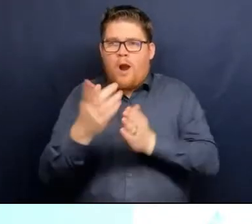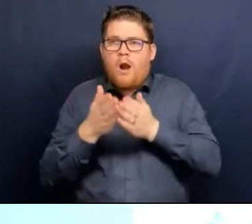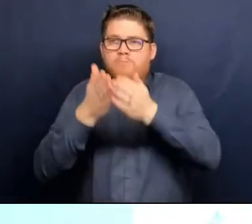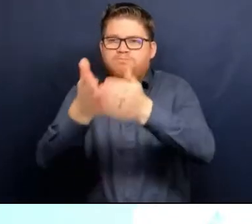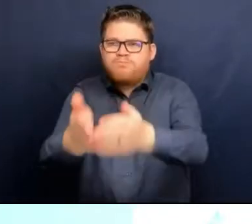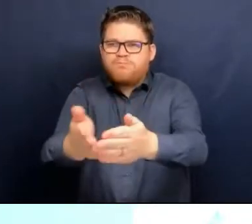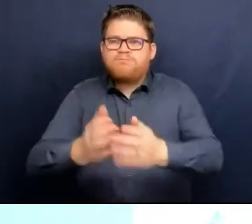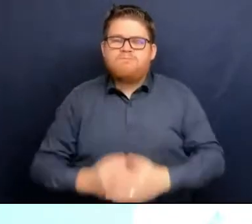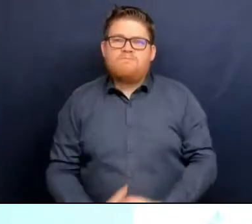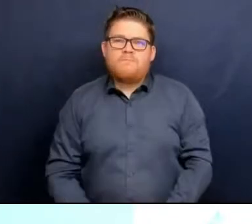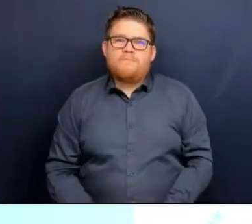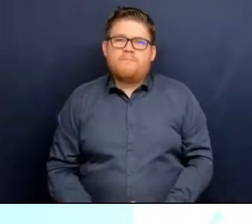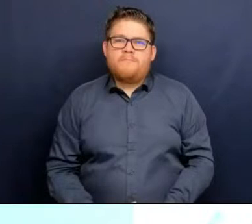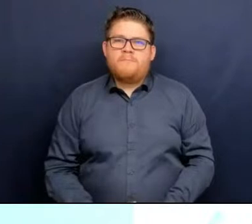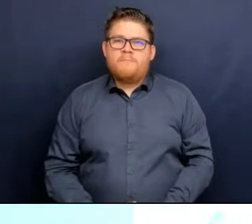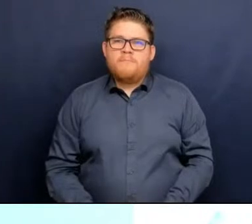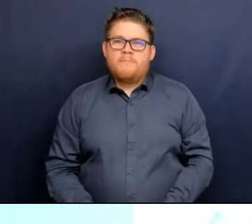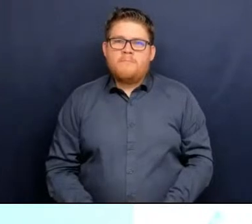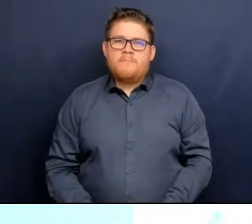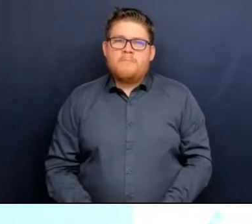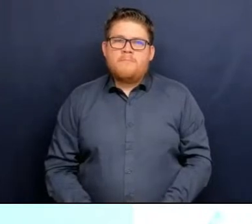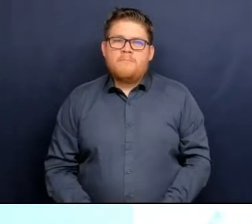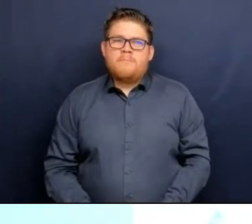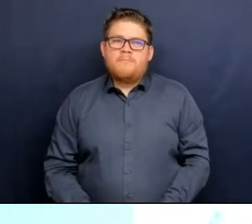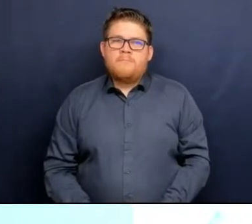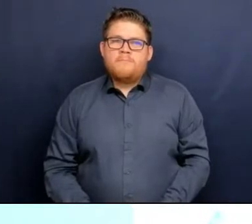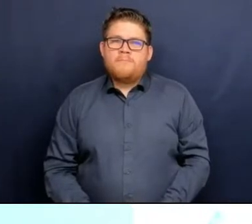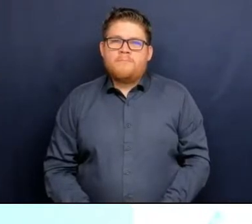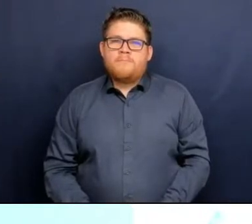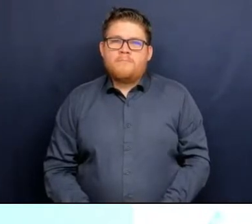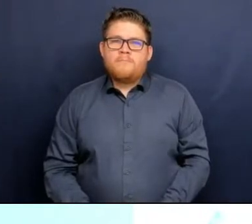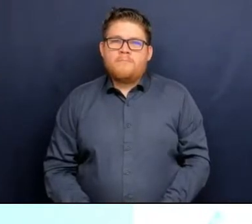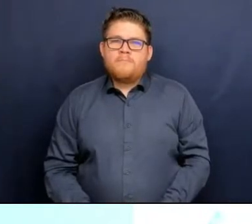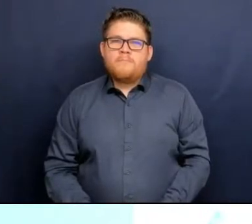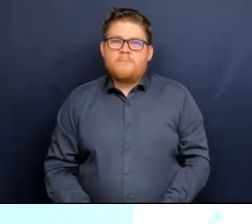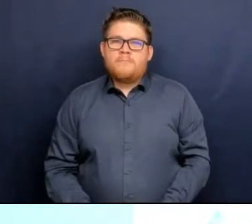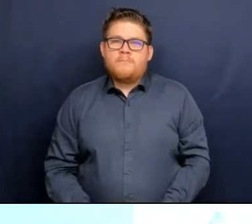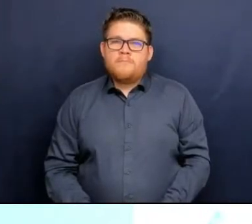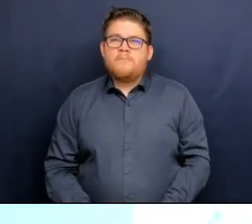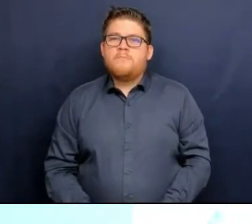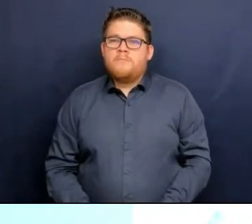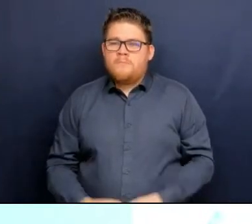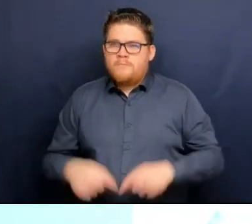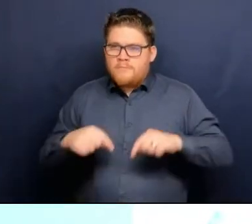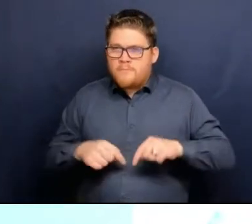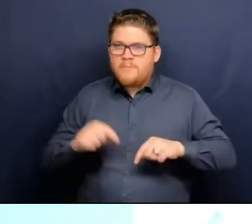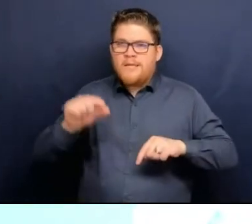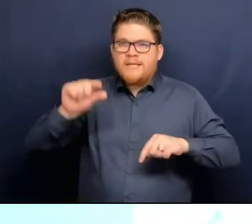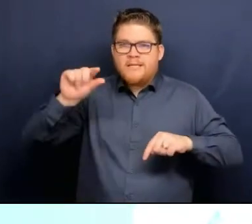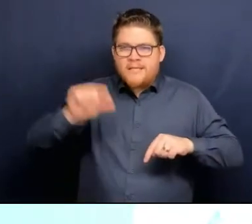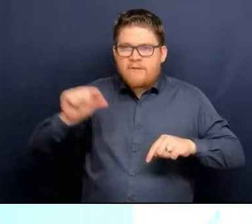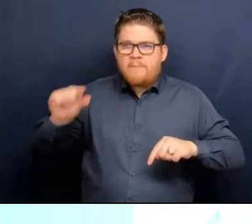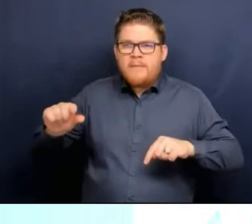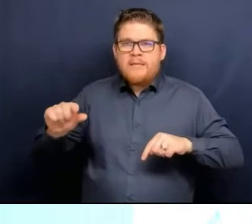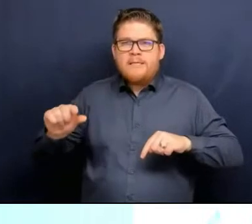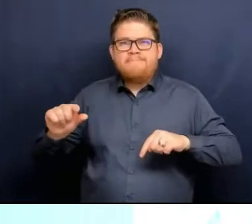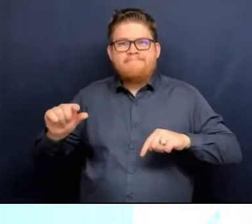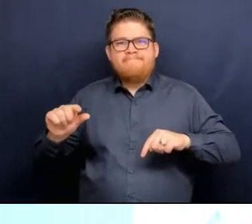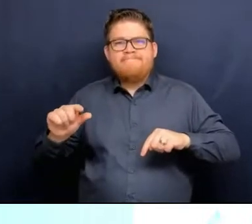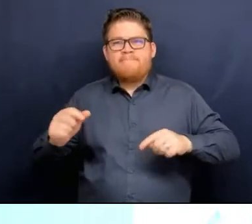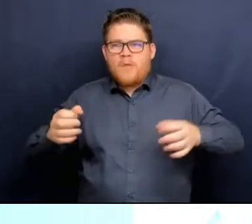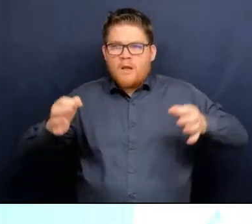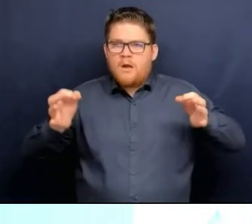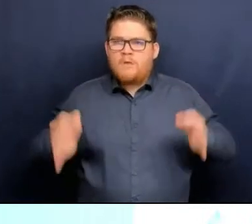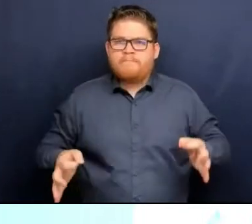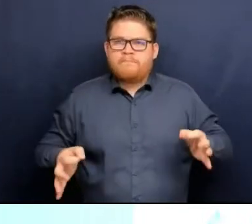a Ministry of Indigenous Relations and Reconciliation initiative. It is a government initiative. All ministers are responsible for